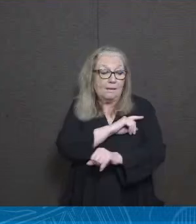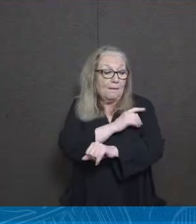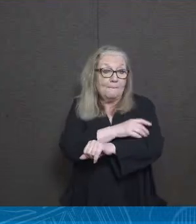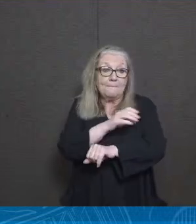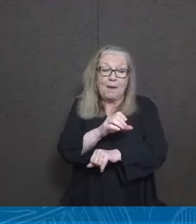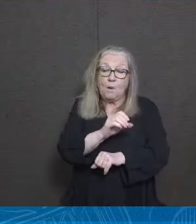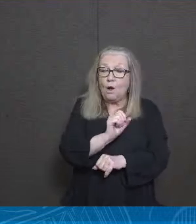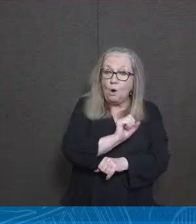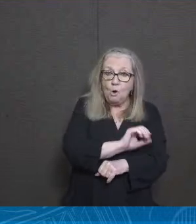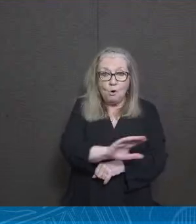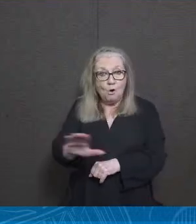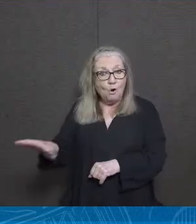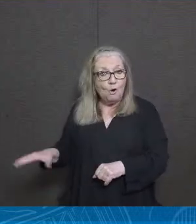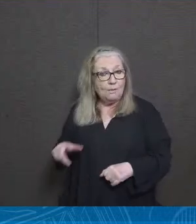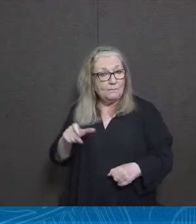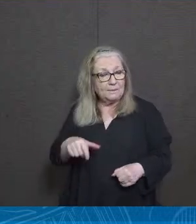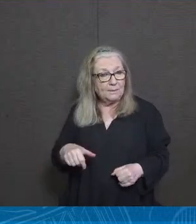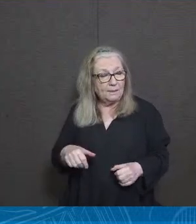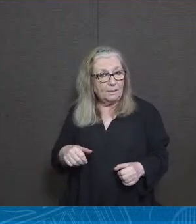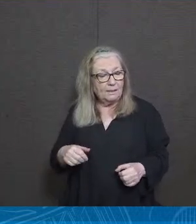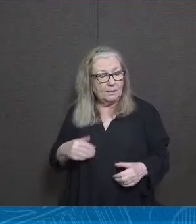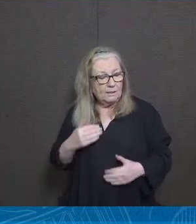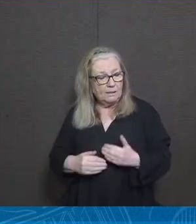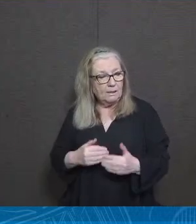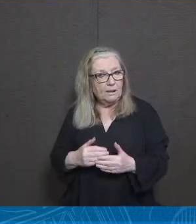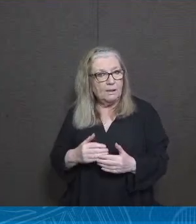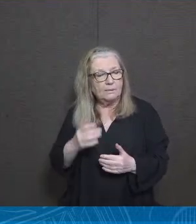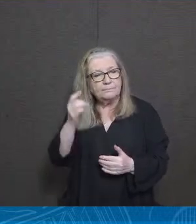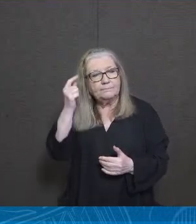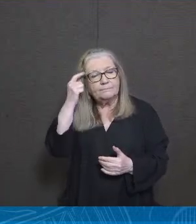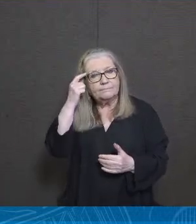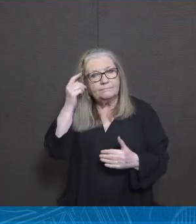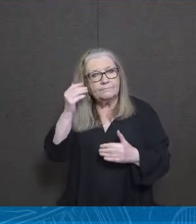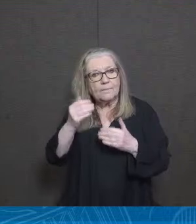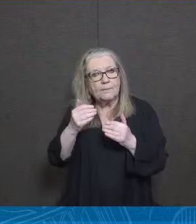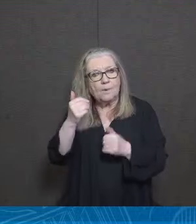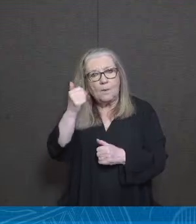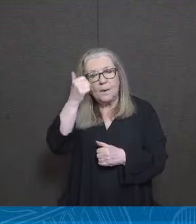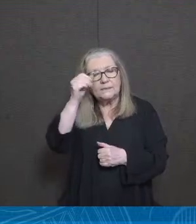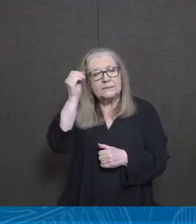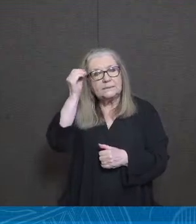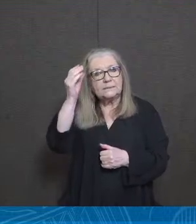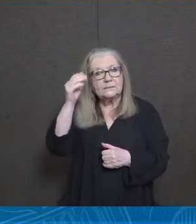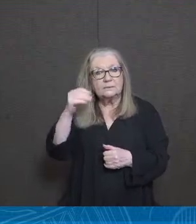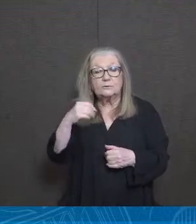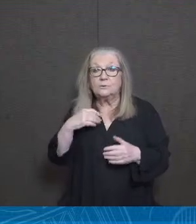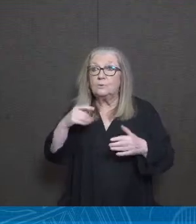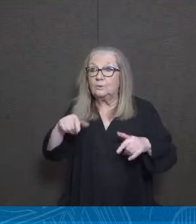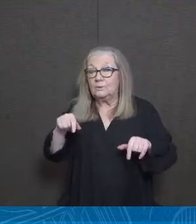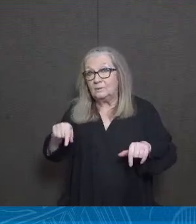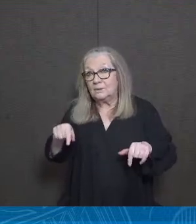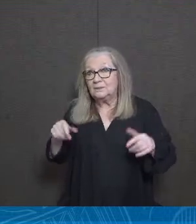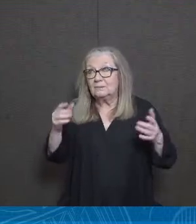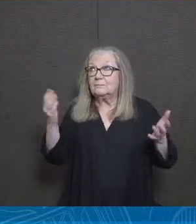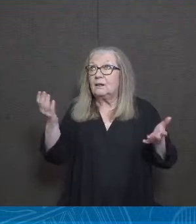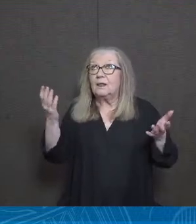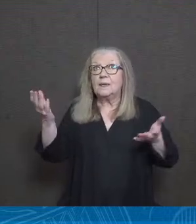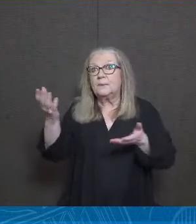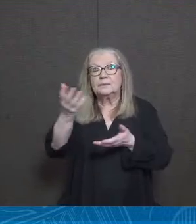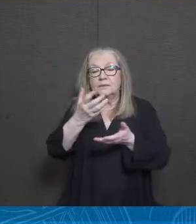to act wisely at the time of disaster. So having this climate and generally disaster risk